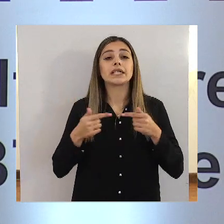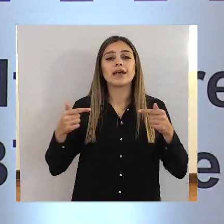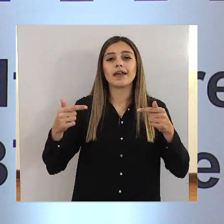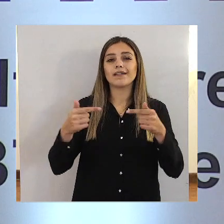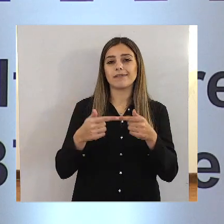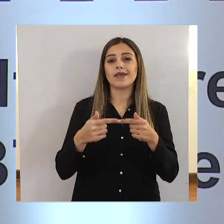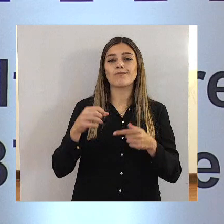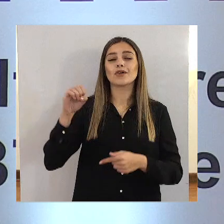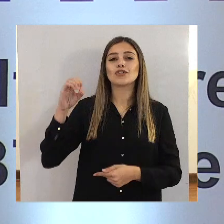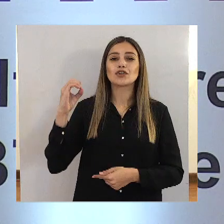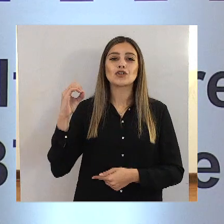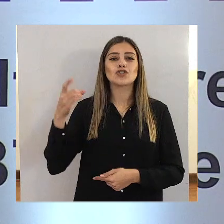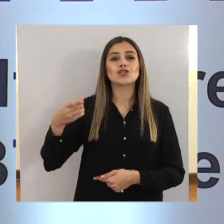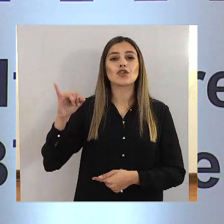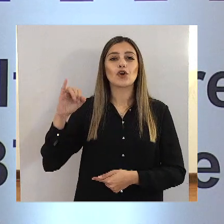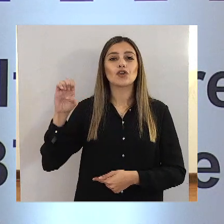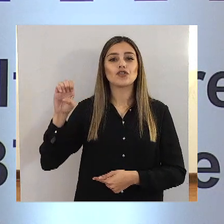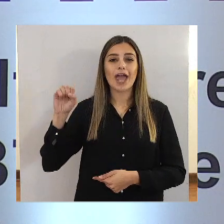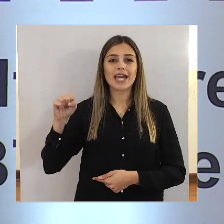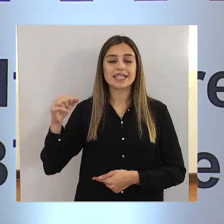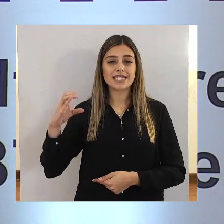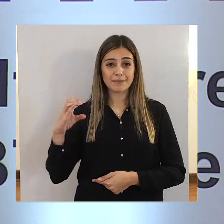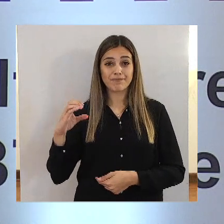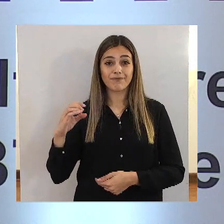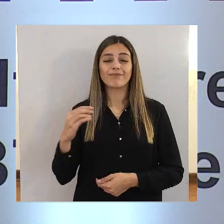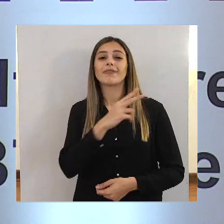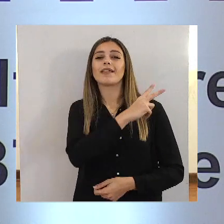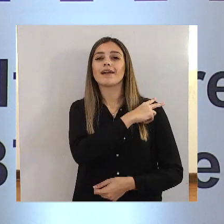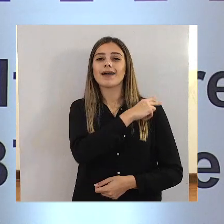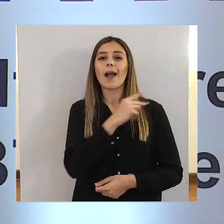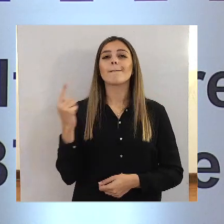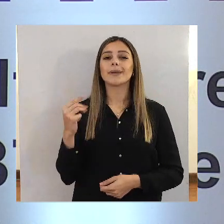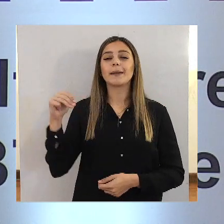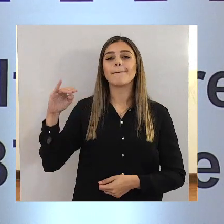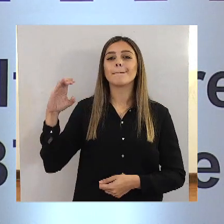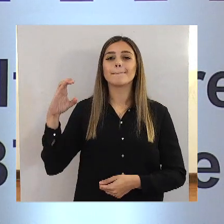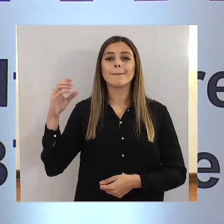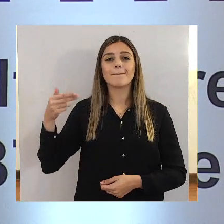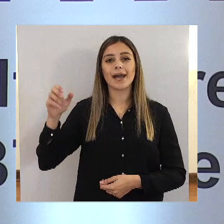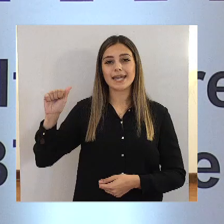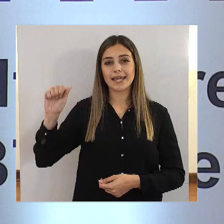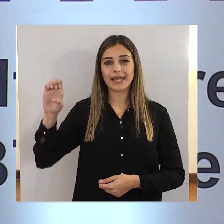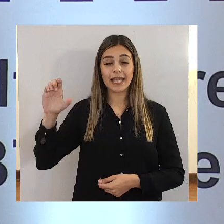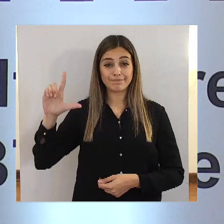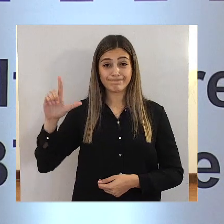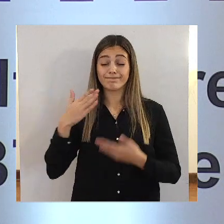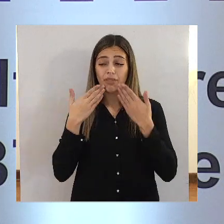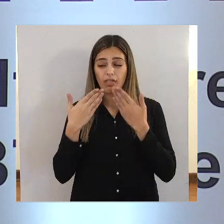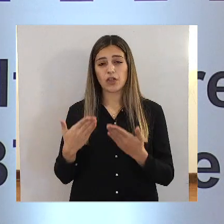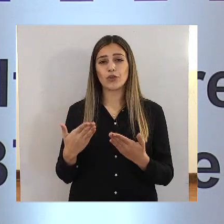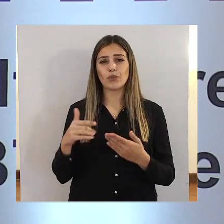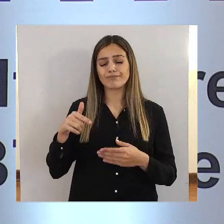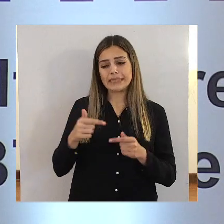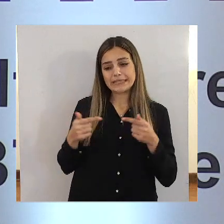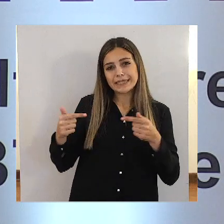Soġiġesk, led by the director Michael Camilleri, Gabby, and the small unit, but